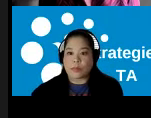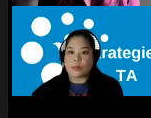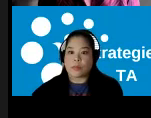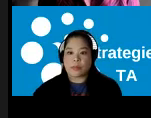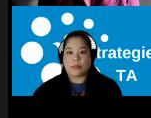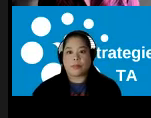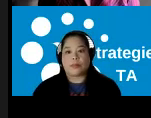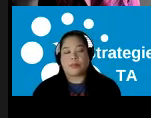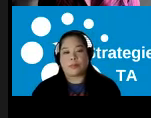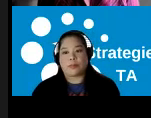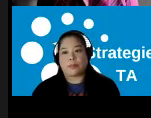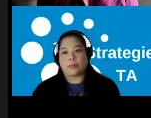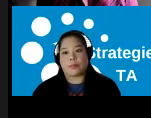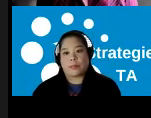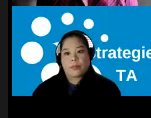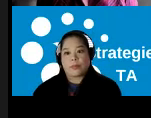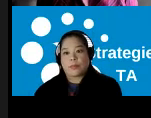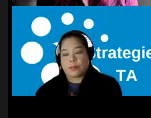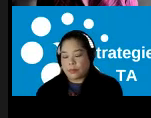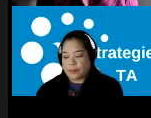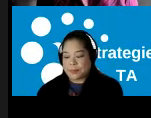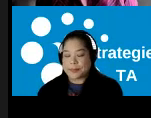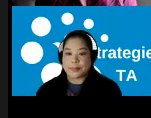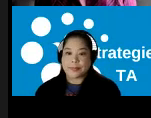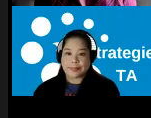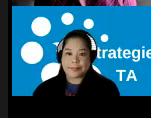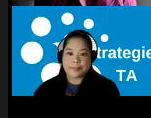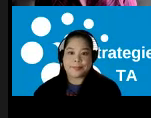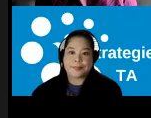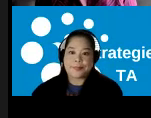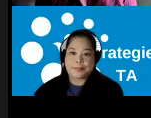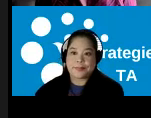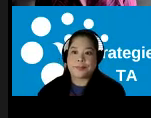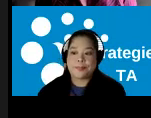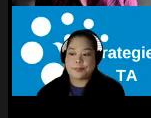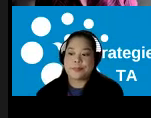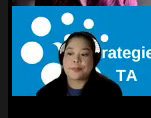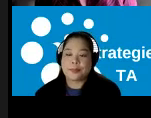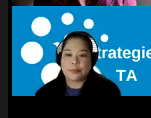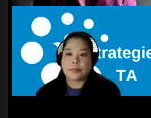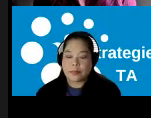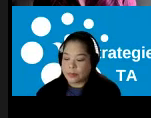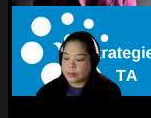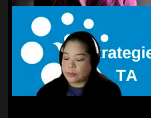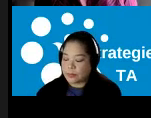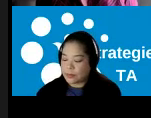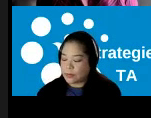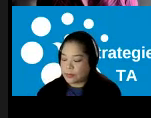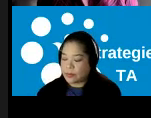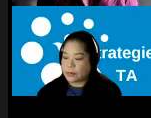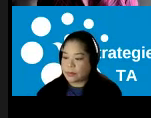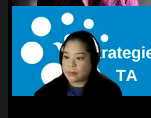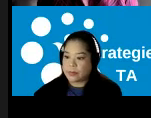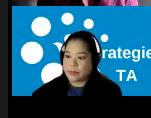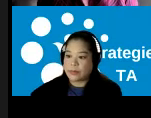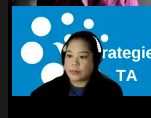deportation procethere's some schools have students that are parents, and so there are support services that are